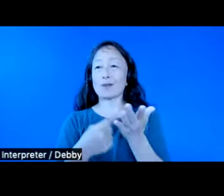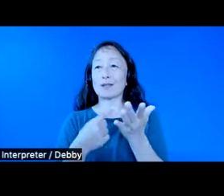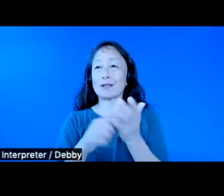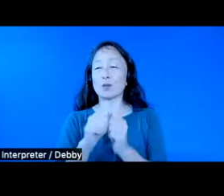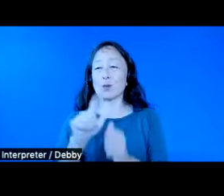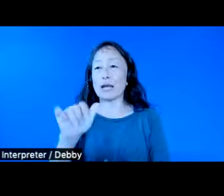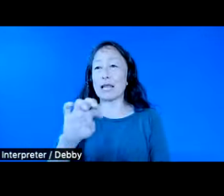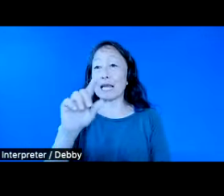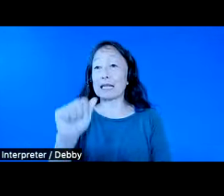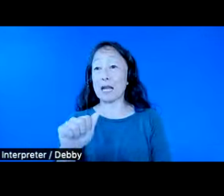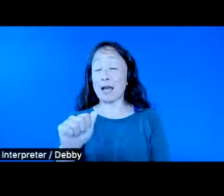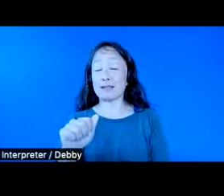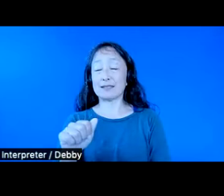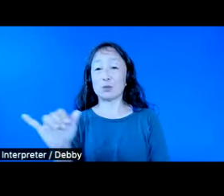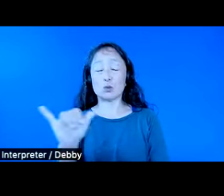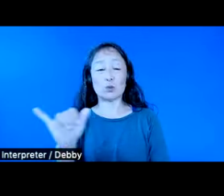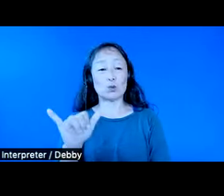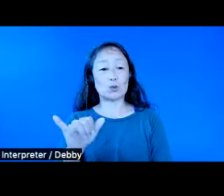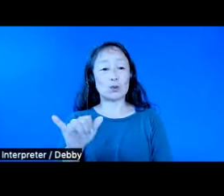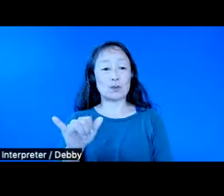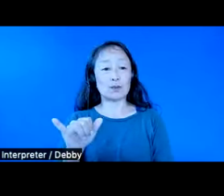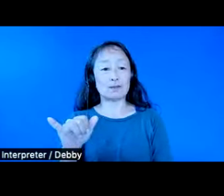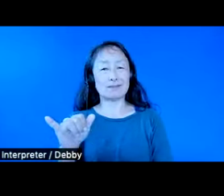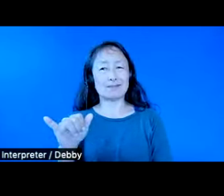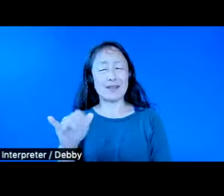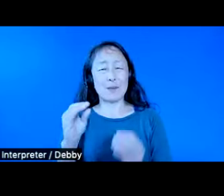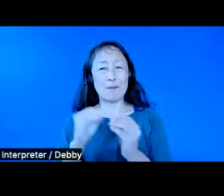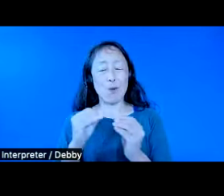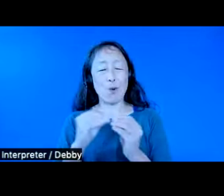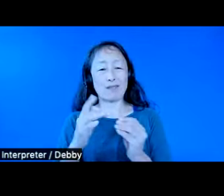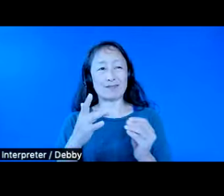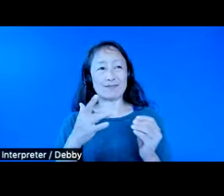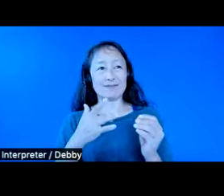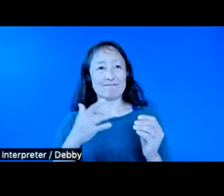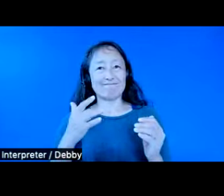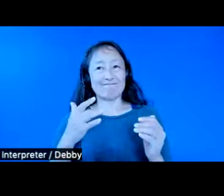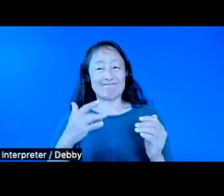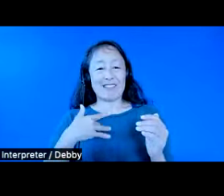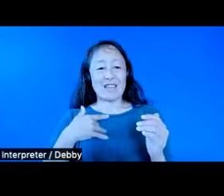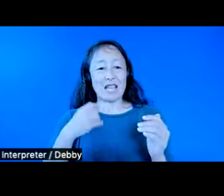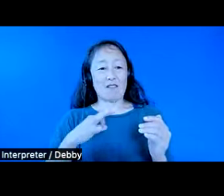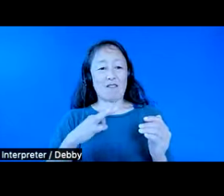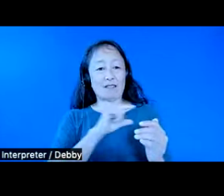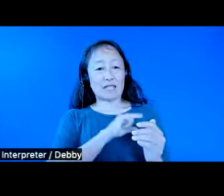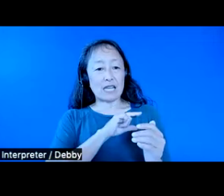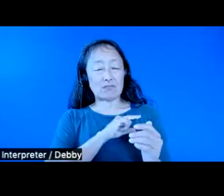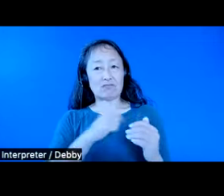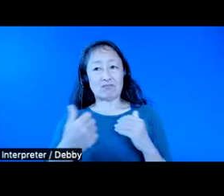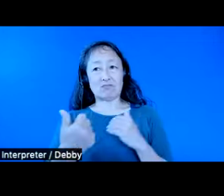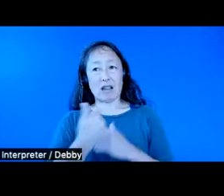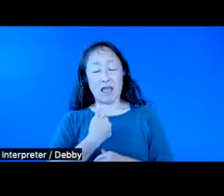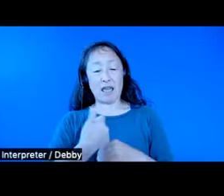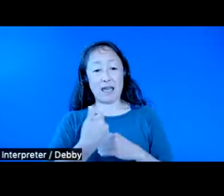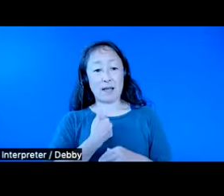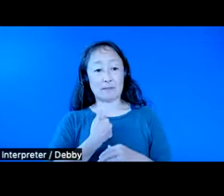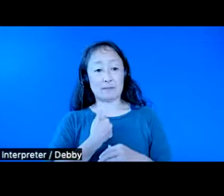of self-blame and guilt, and how our communities can often be a part of that, igniting self-blame, guilt,